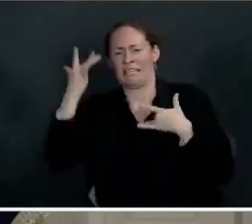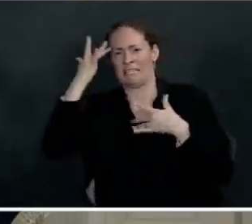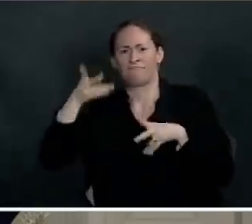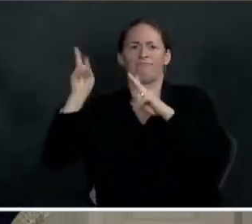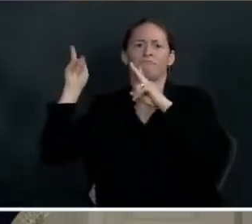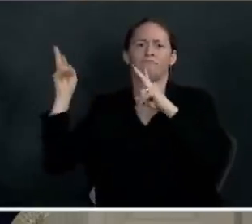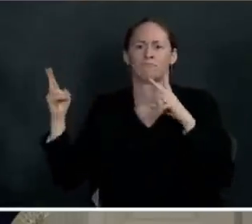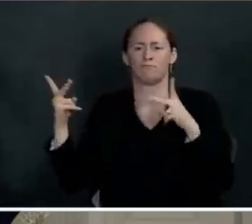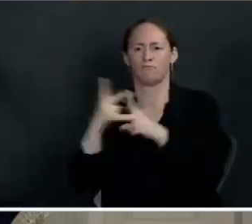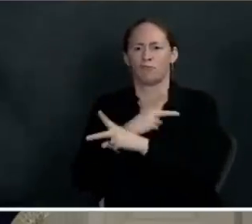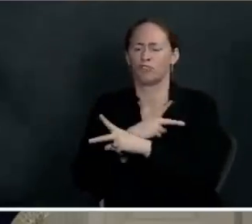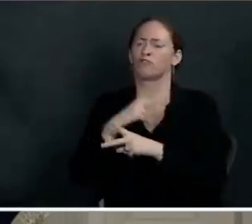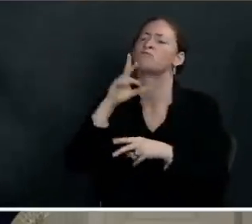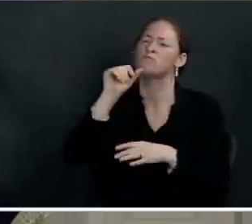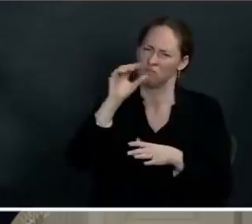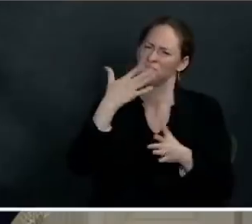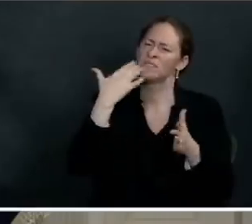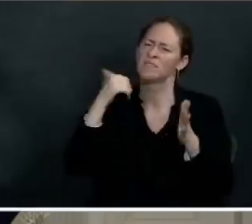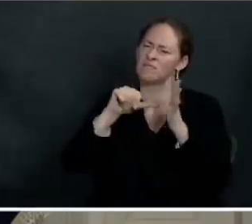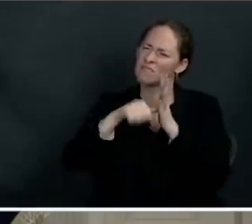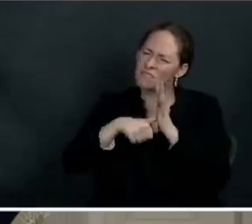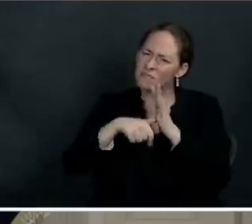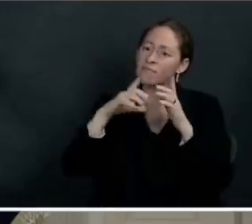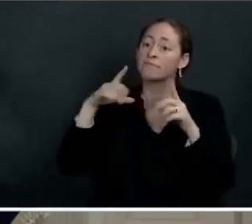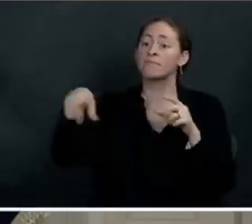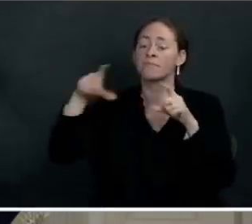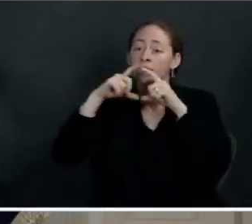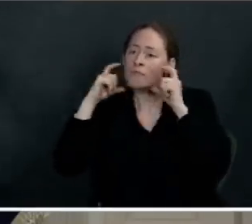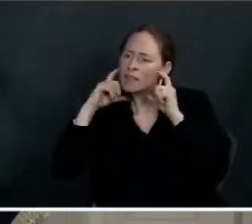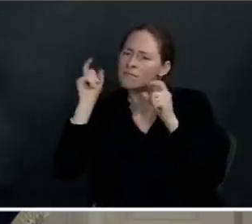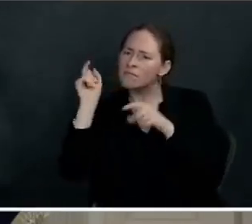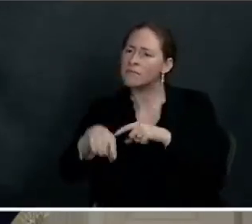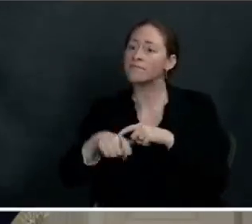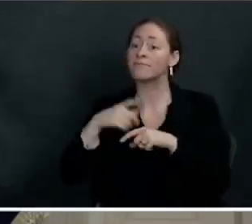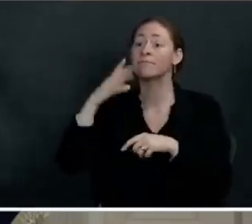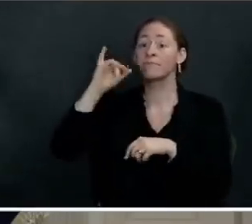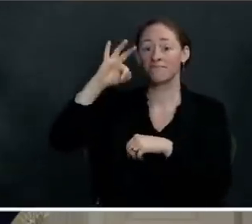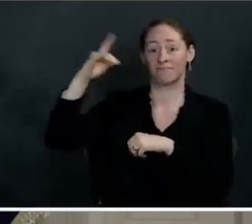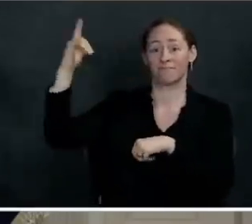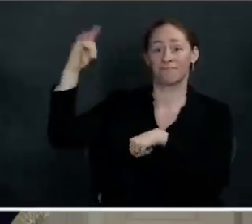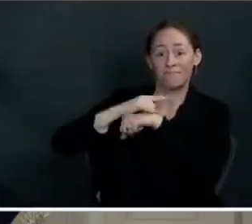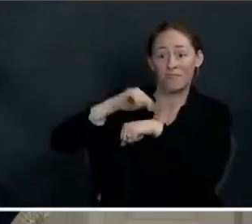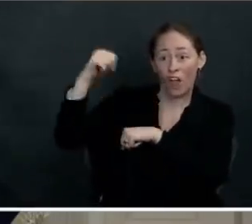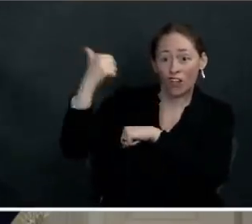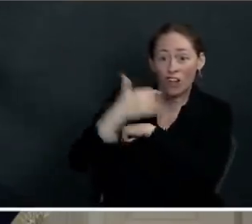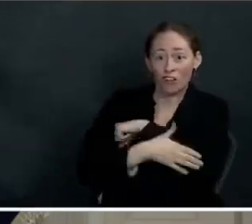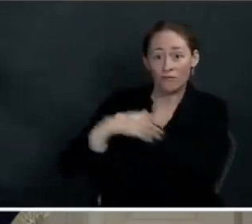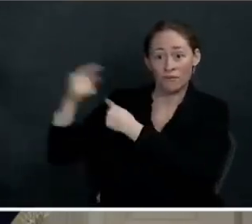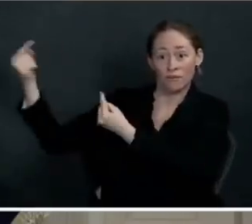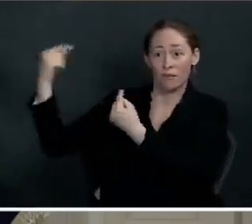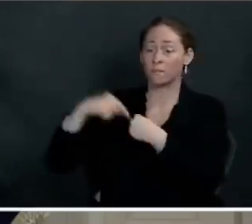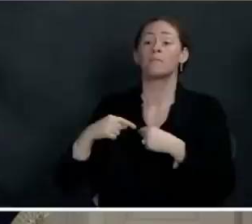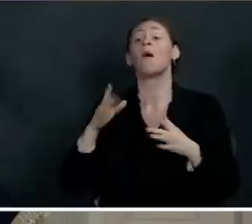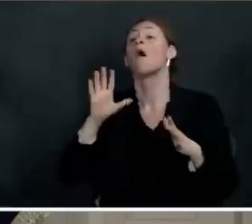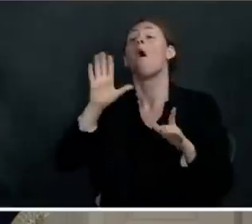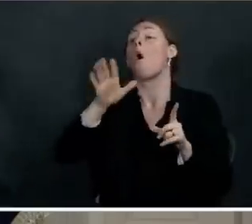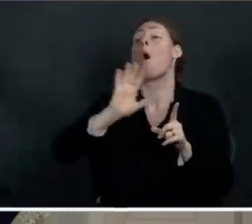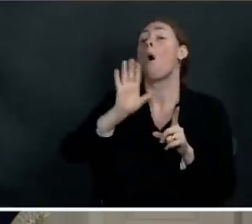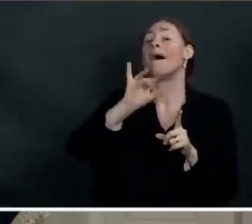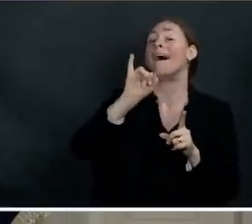masks, everyone flying to the United States from another country, we need to test before they get on the plane